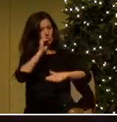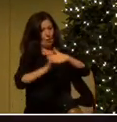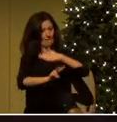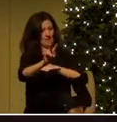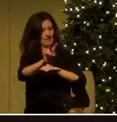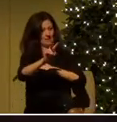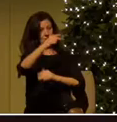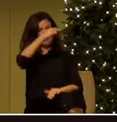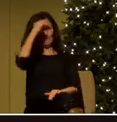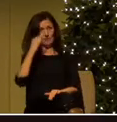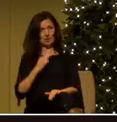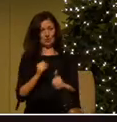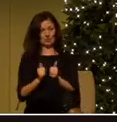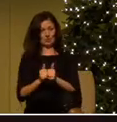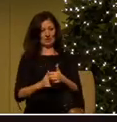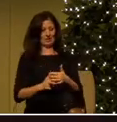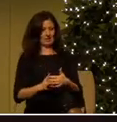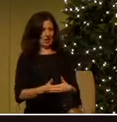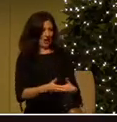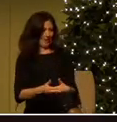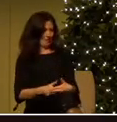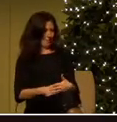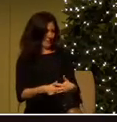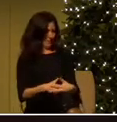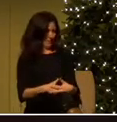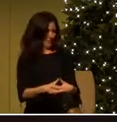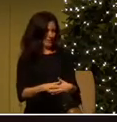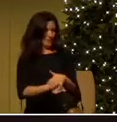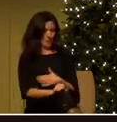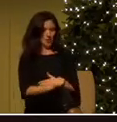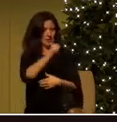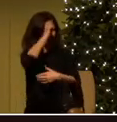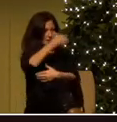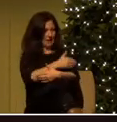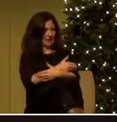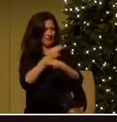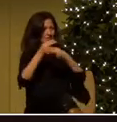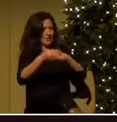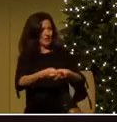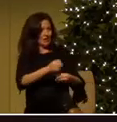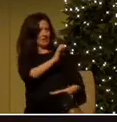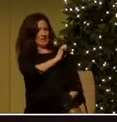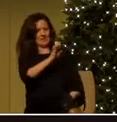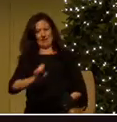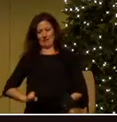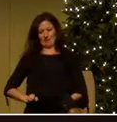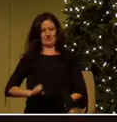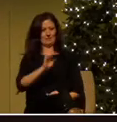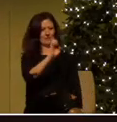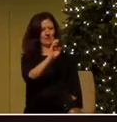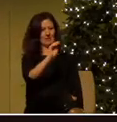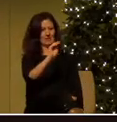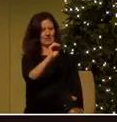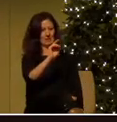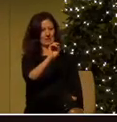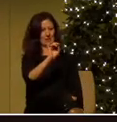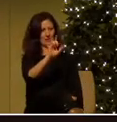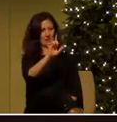virgin will be with child and will give birth to a son, and they will call him Emmanuel," which means God with